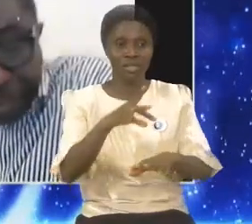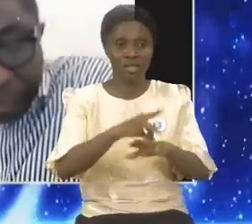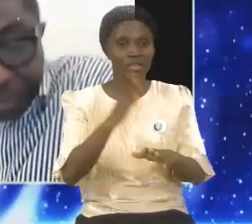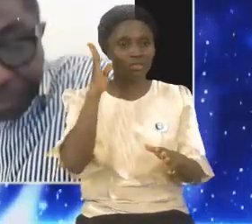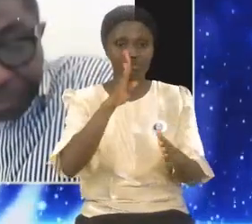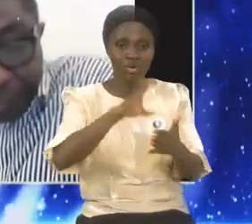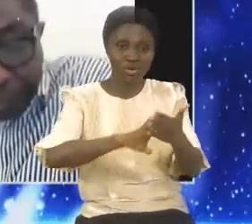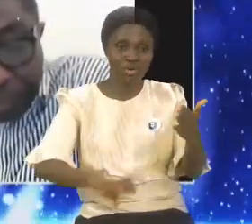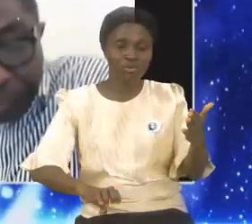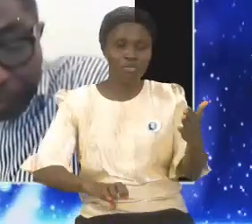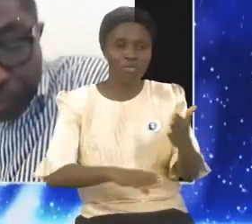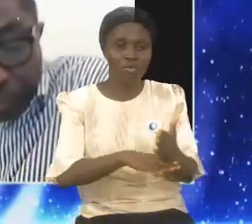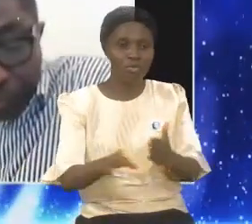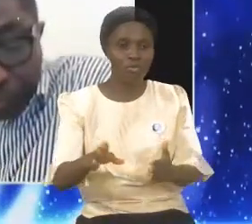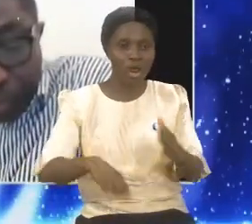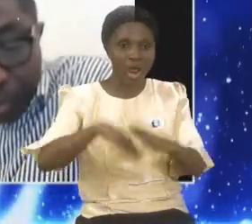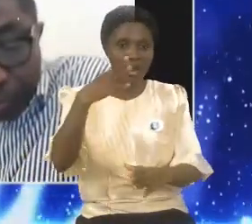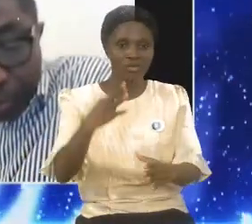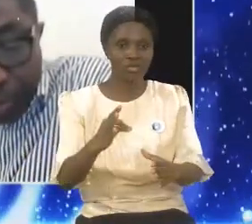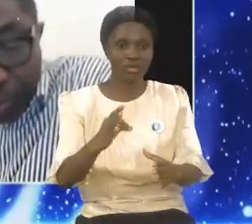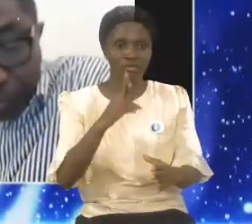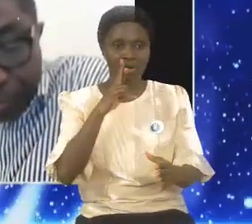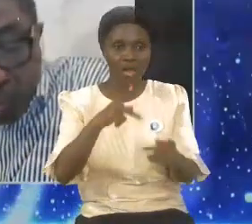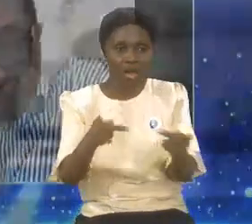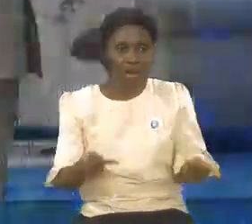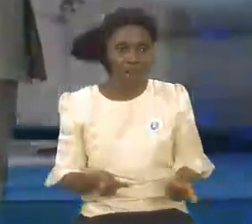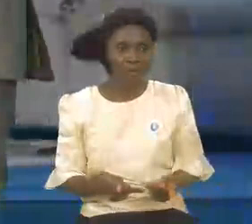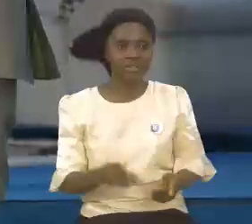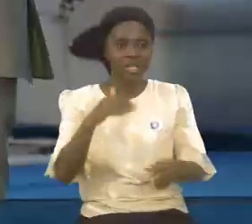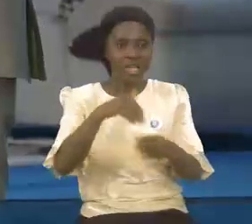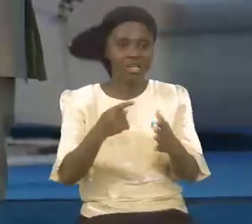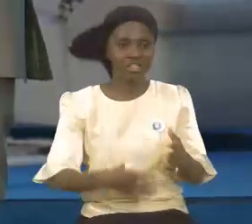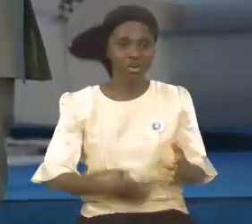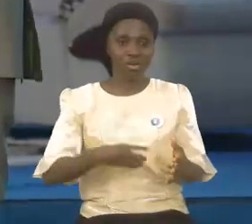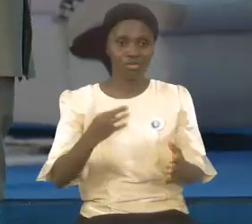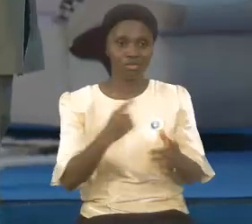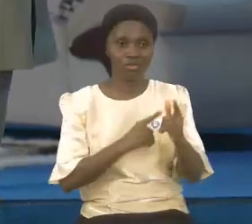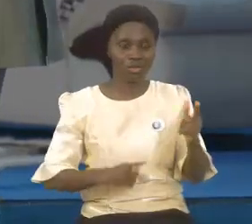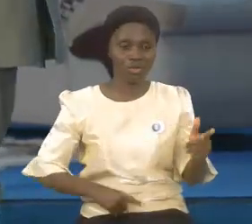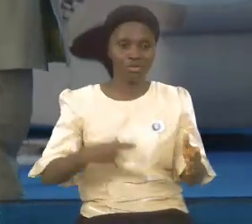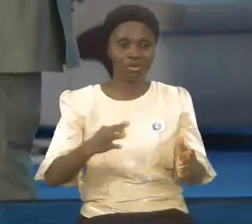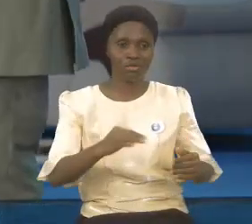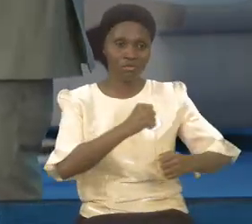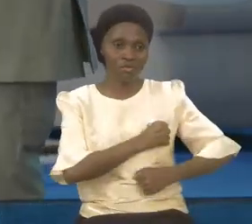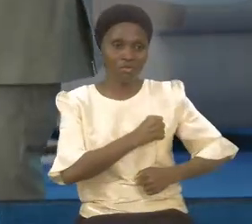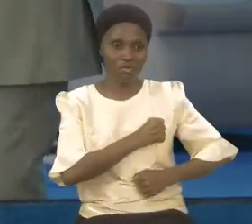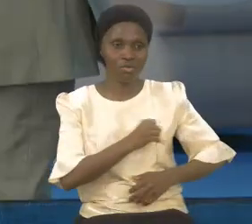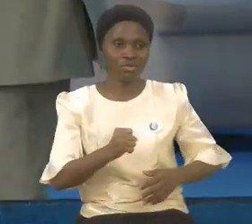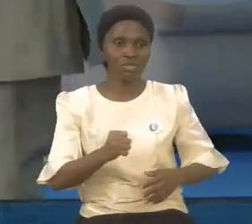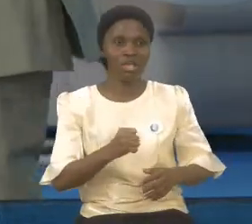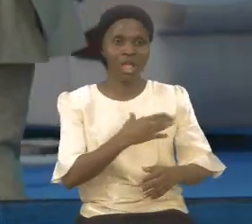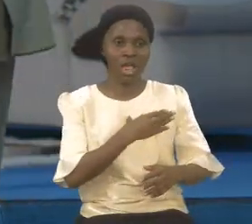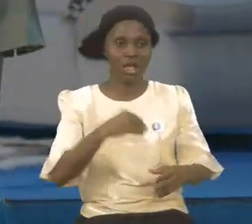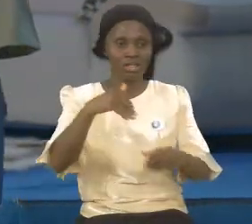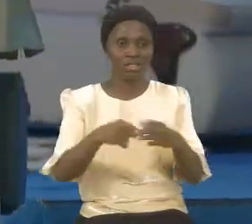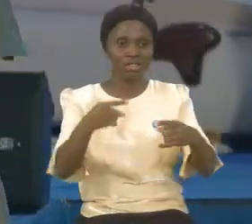in the wrath of the Lord of hosts and in the day of his fierce anger.